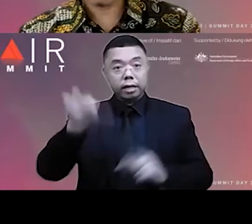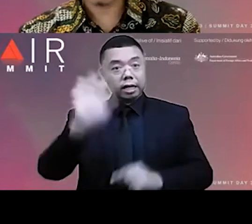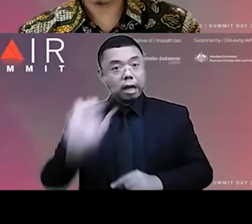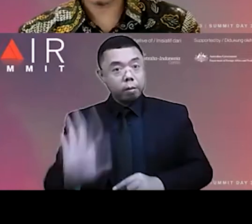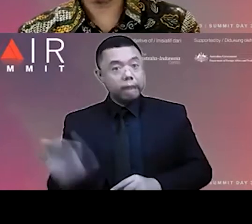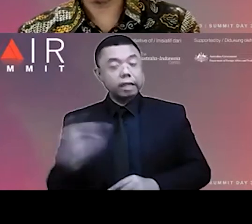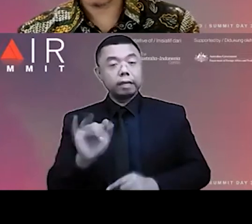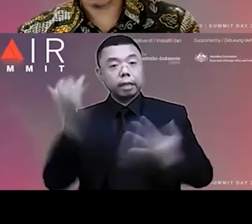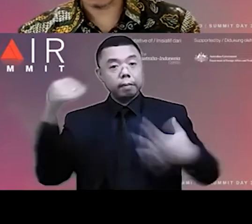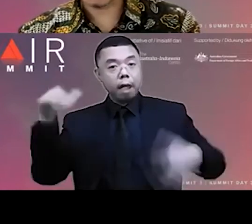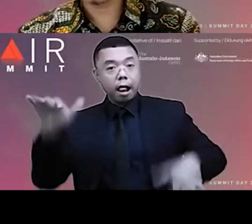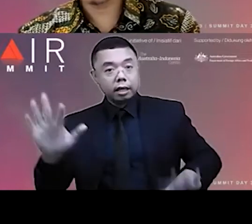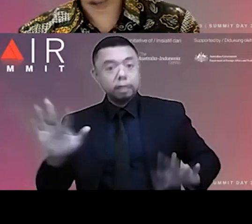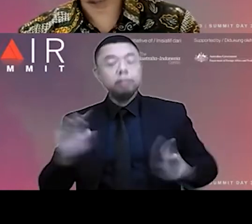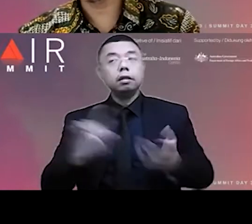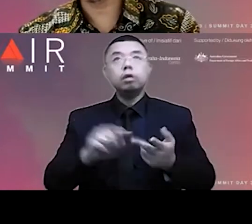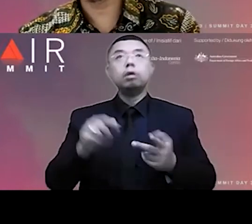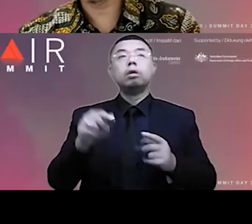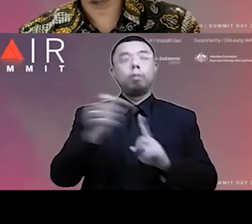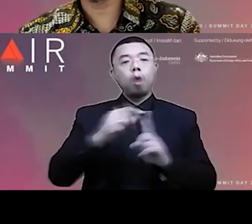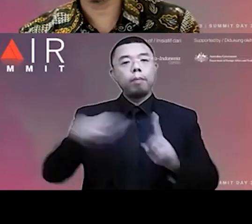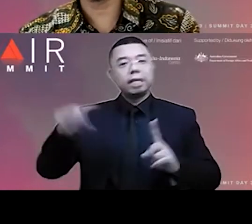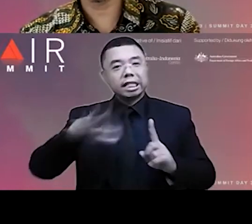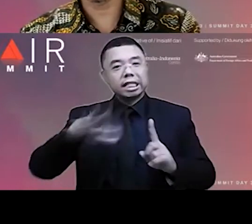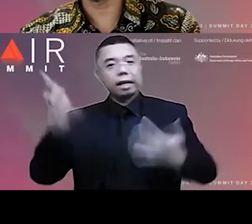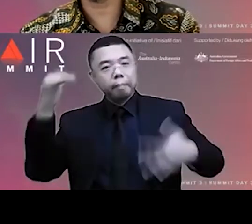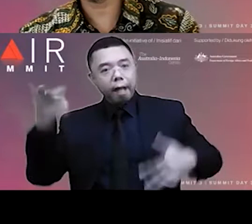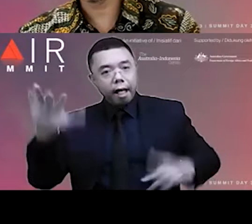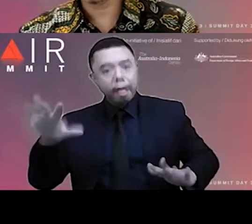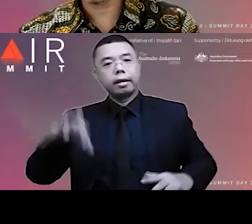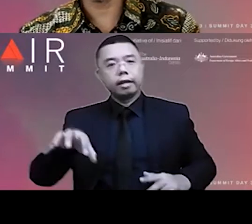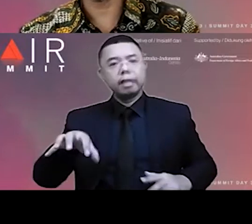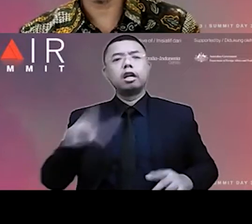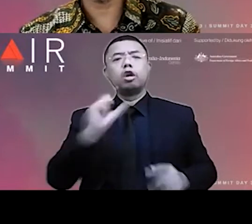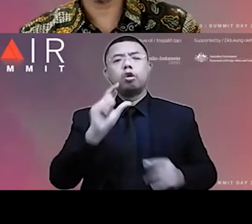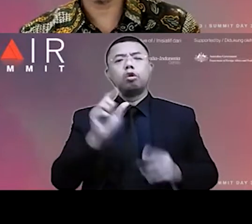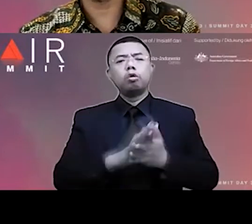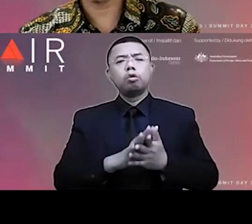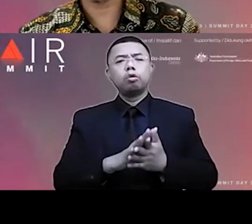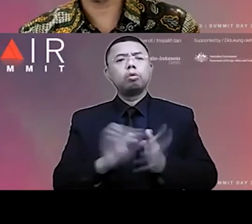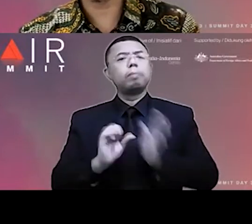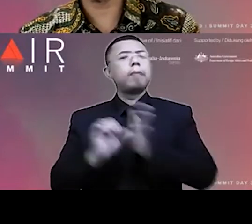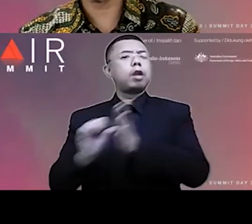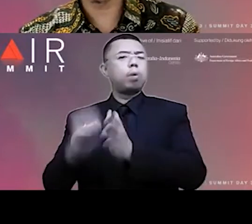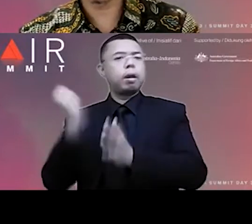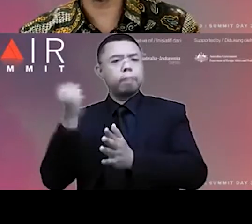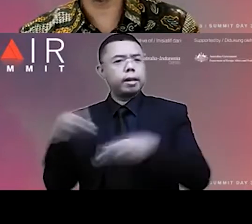Bali, they would need guidance from the central government. In this case, Indonesia has launched like